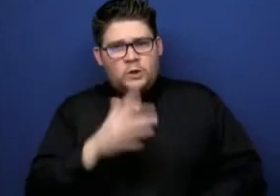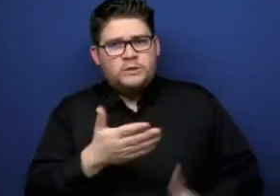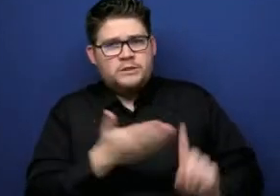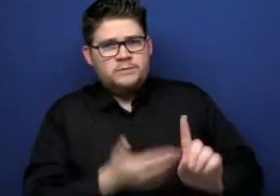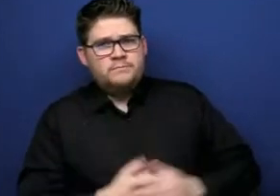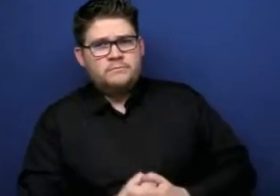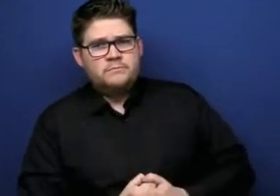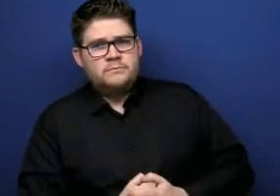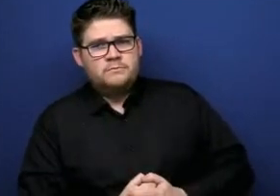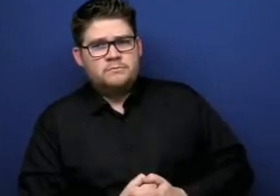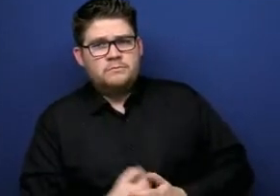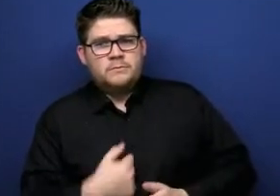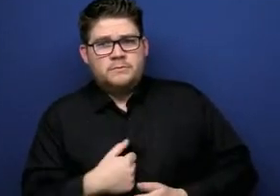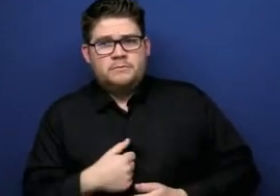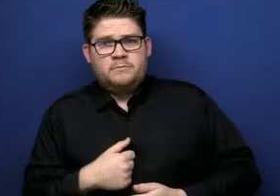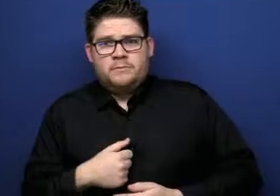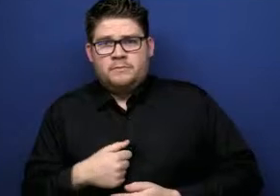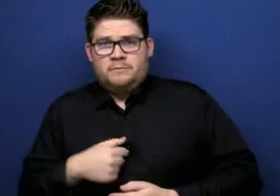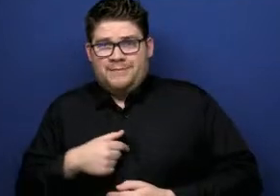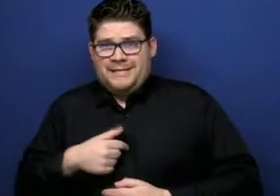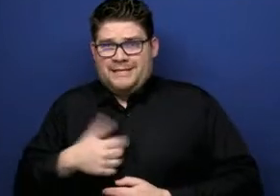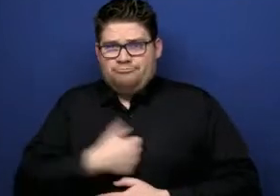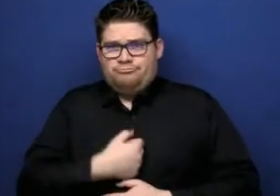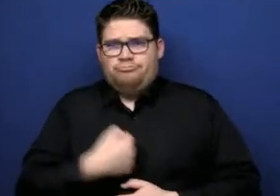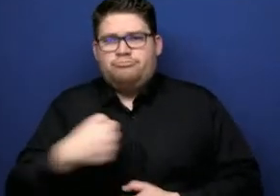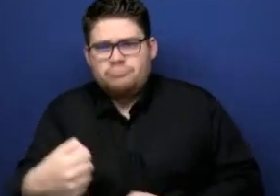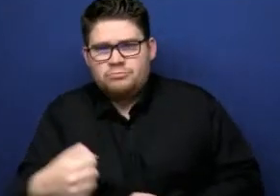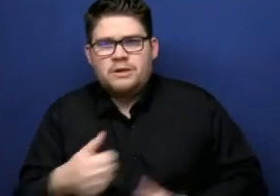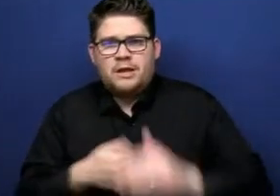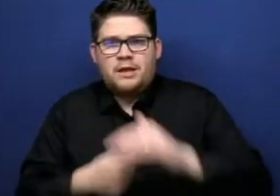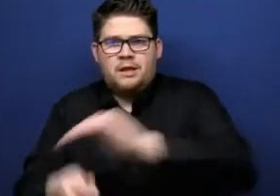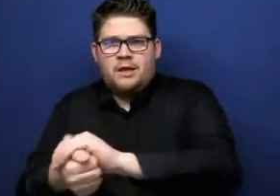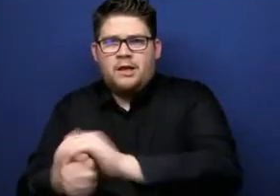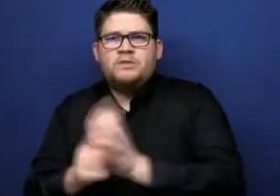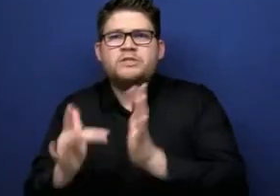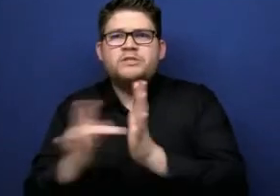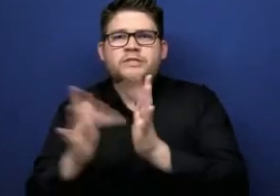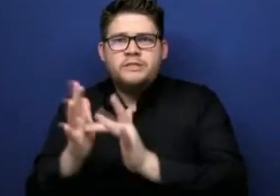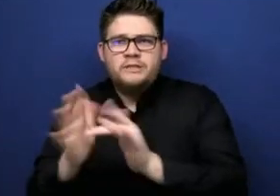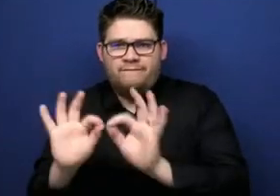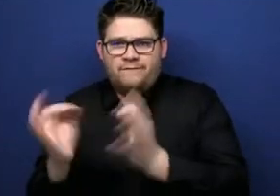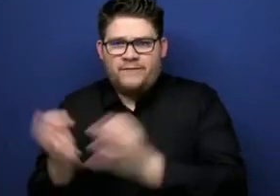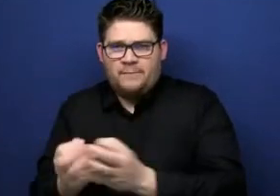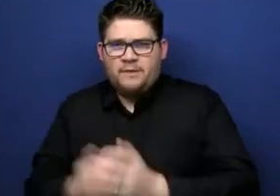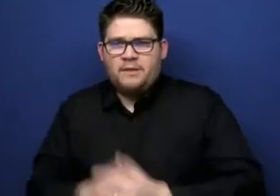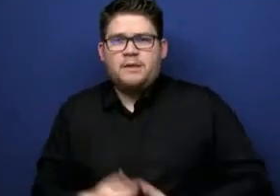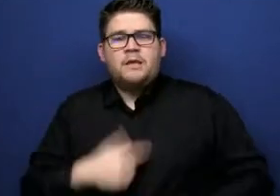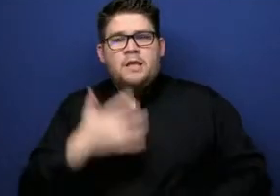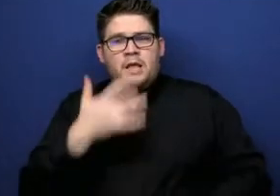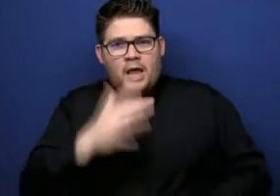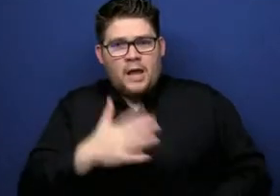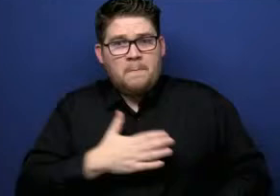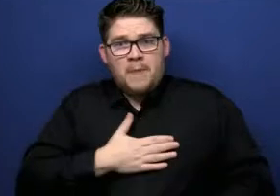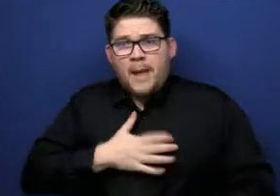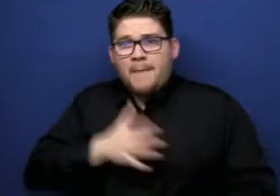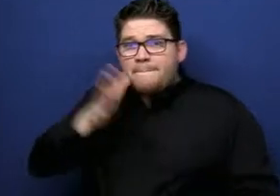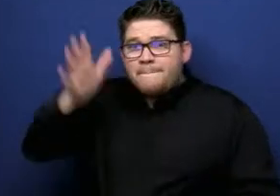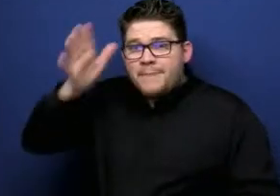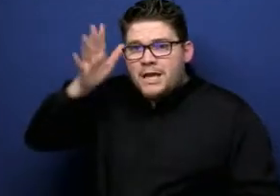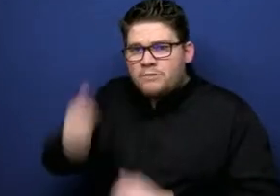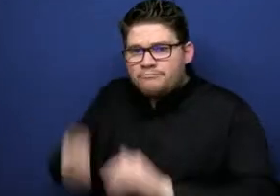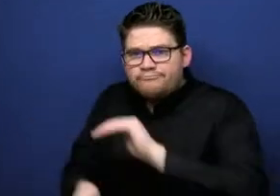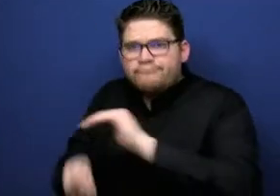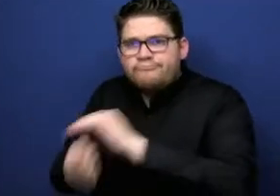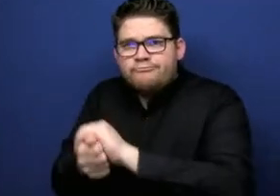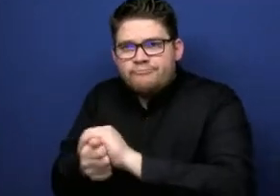and even more fortunate that my parents survived in hiding also. That was a miracle. Over